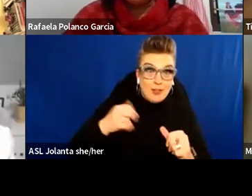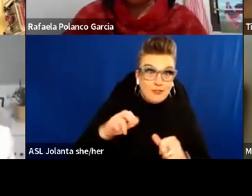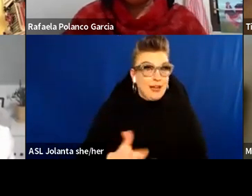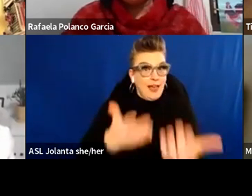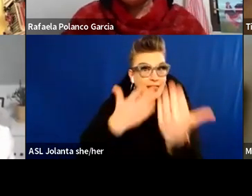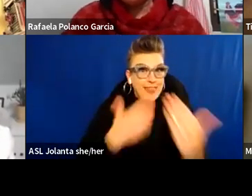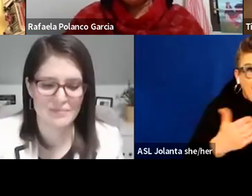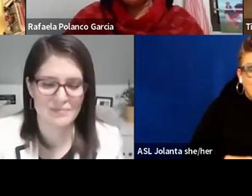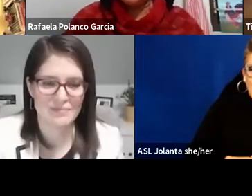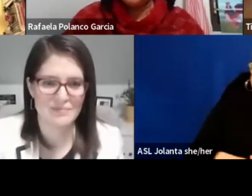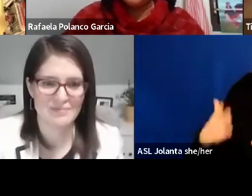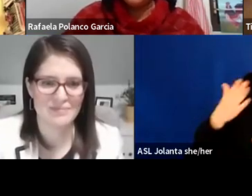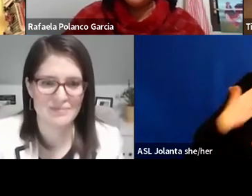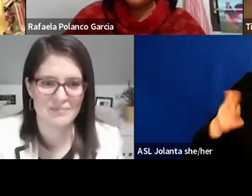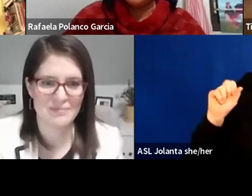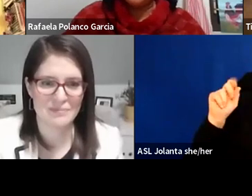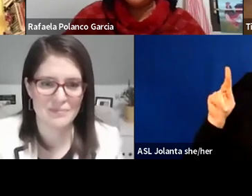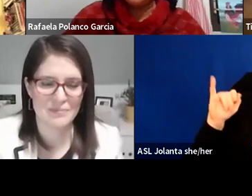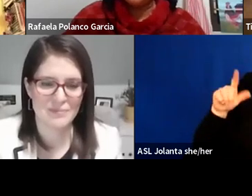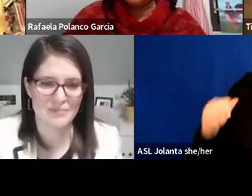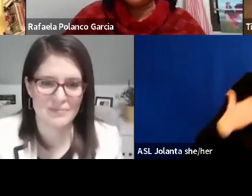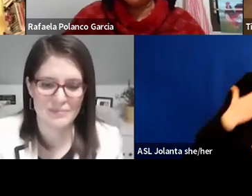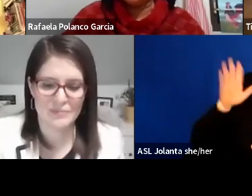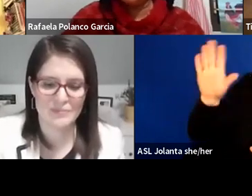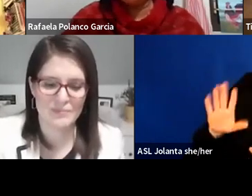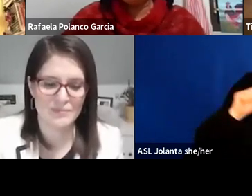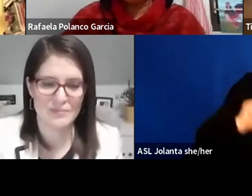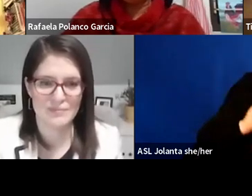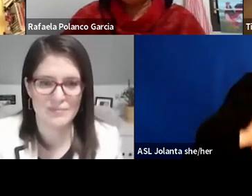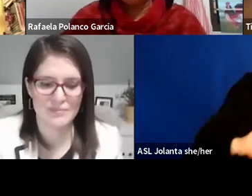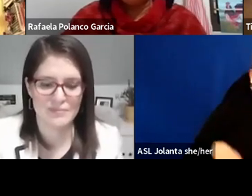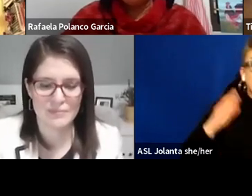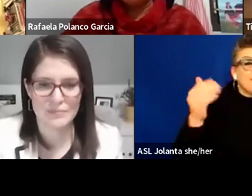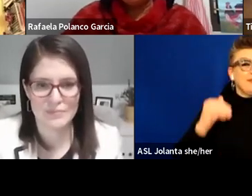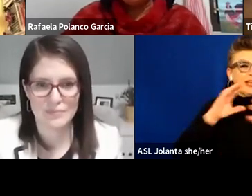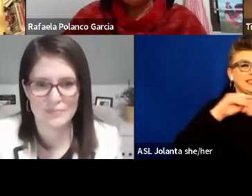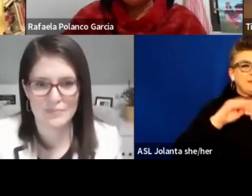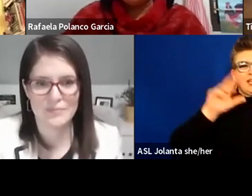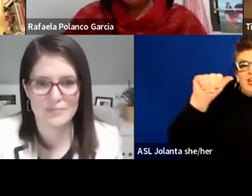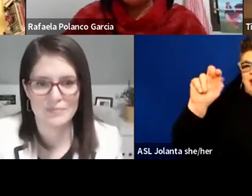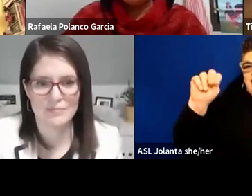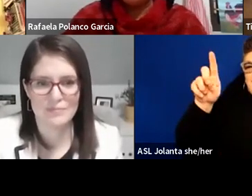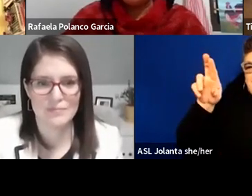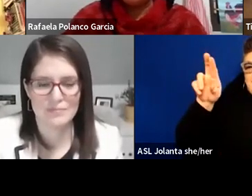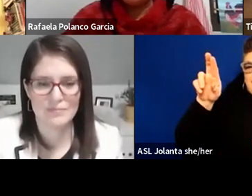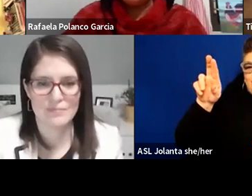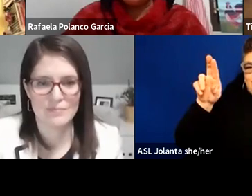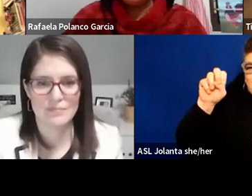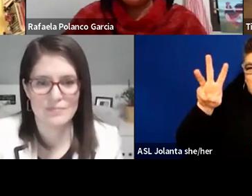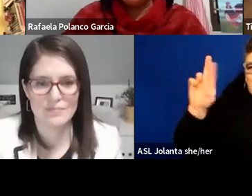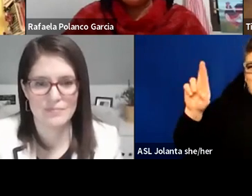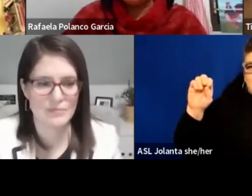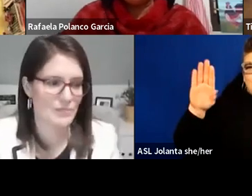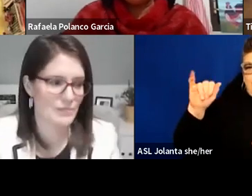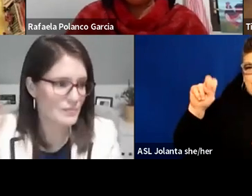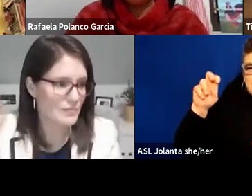thank you skyla great job our next speaker is andrew robinson andrew will be followed by naomi